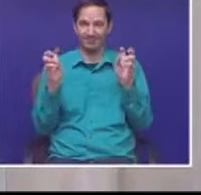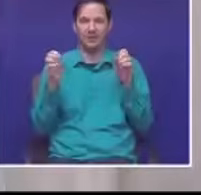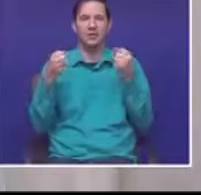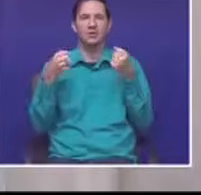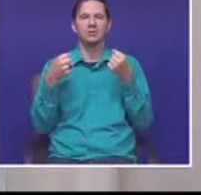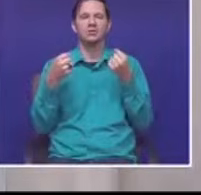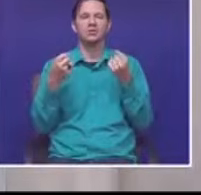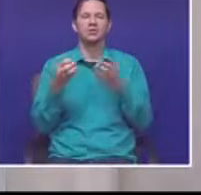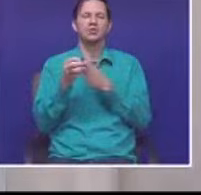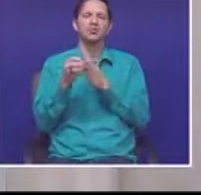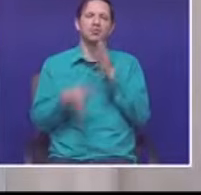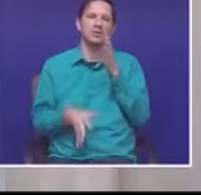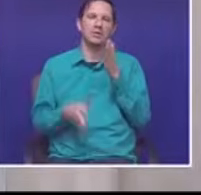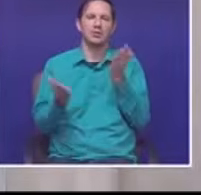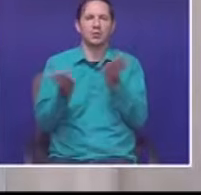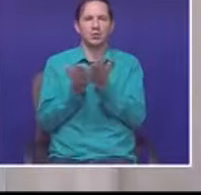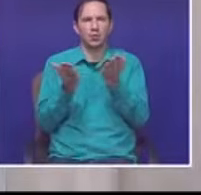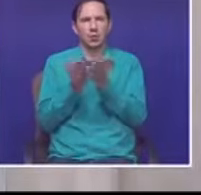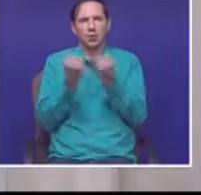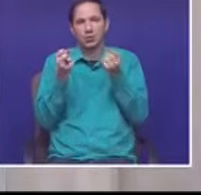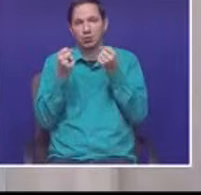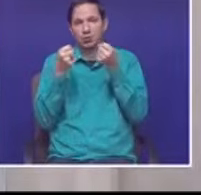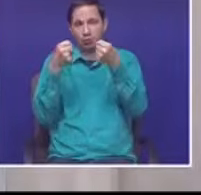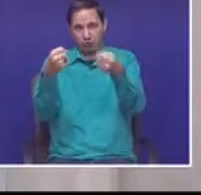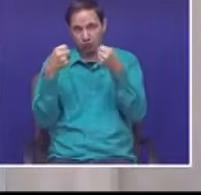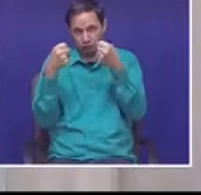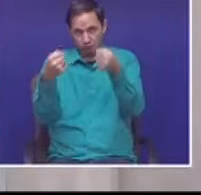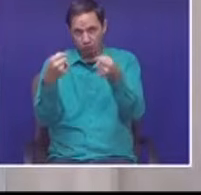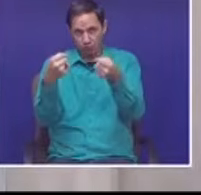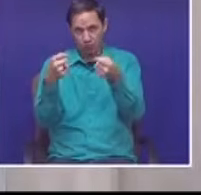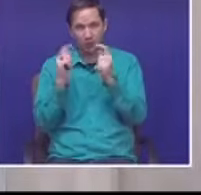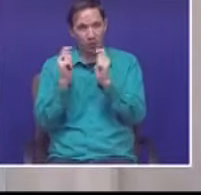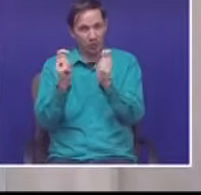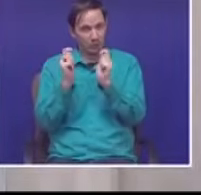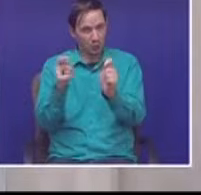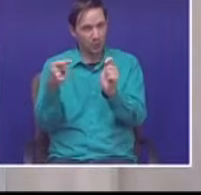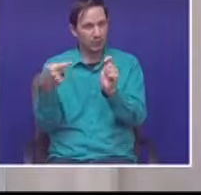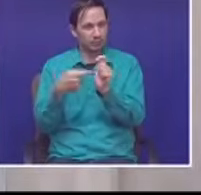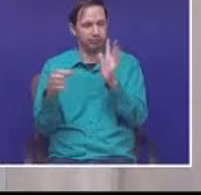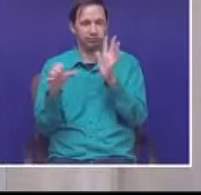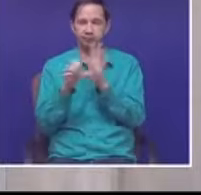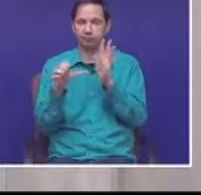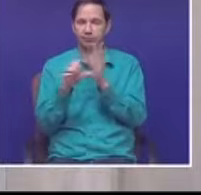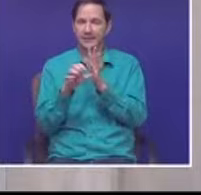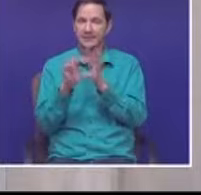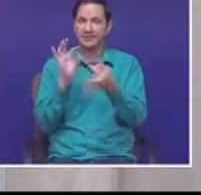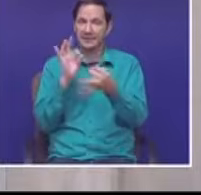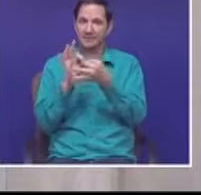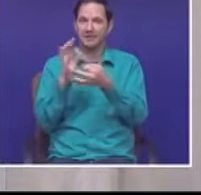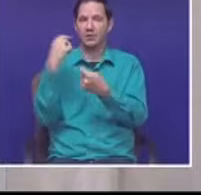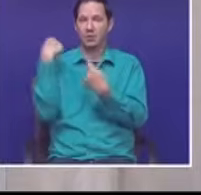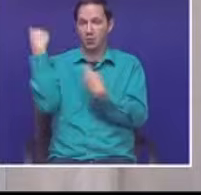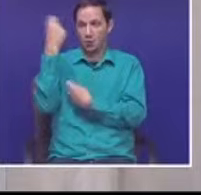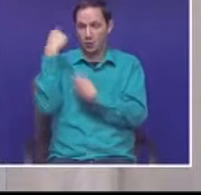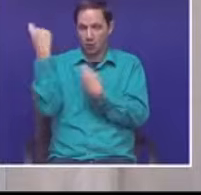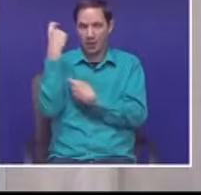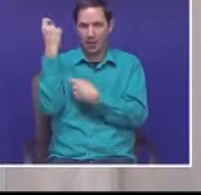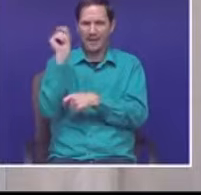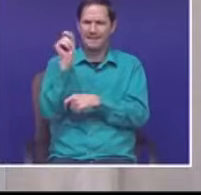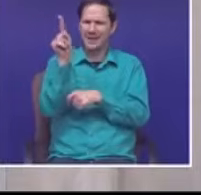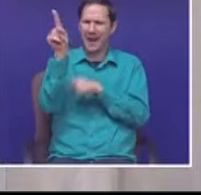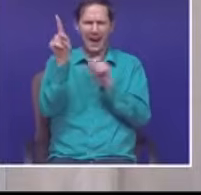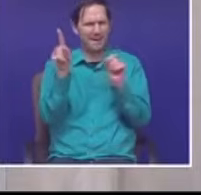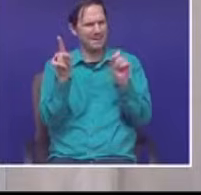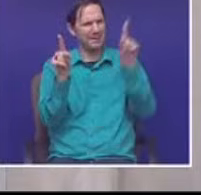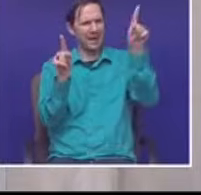transport is critical in ensuring that learners, especially in rural, remote, and high-risk areas,